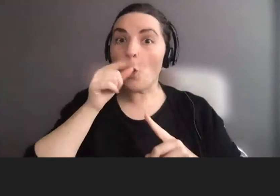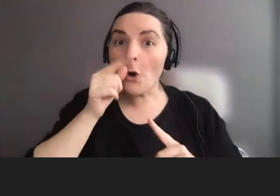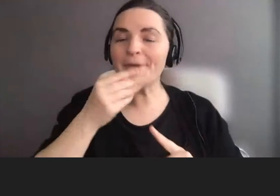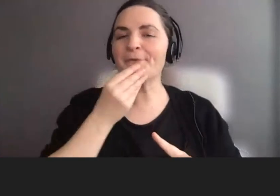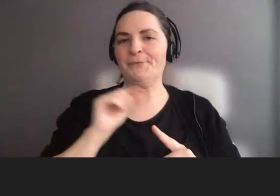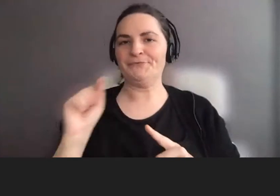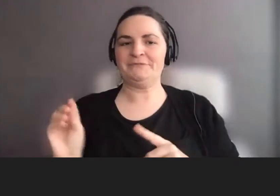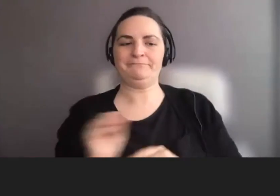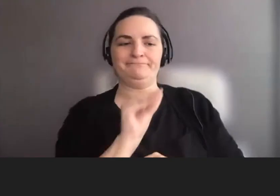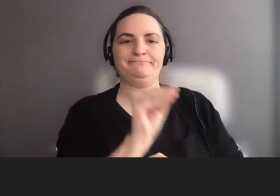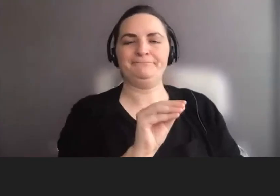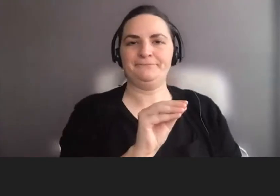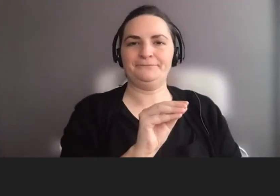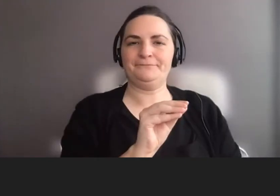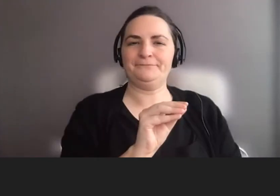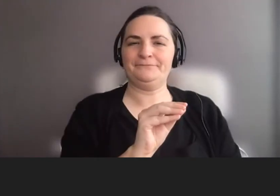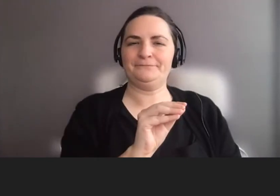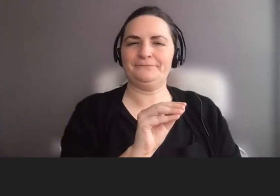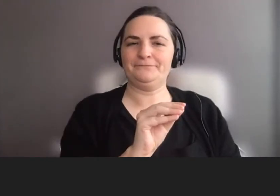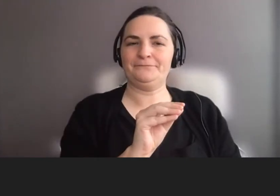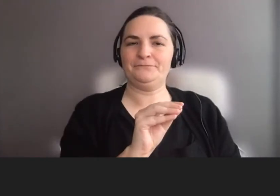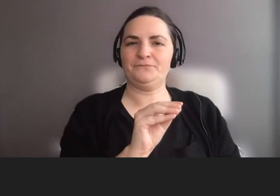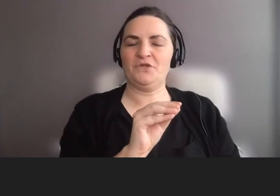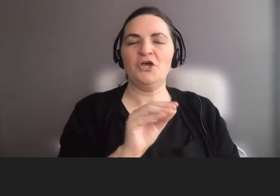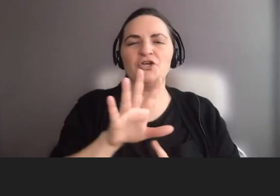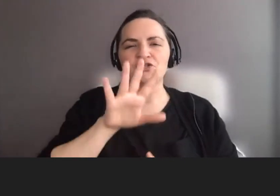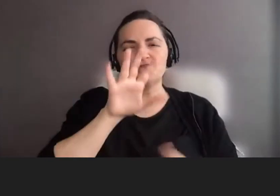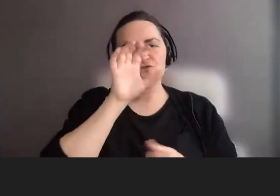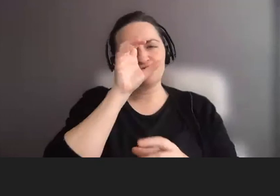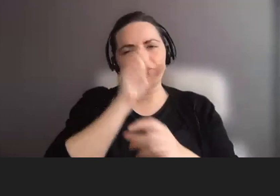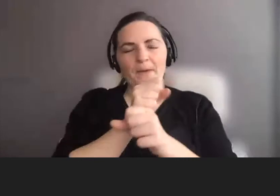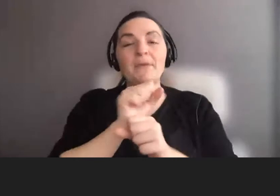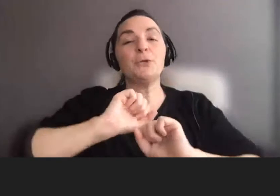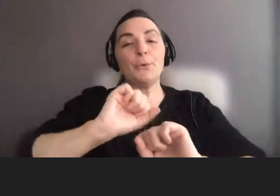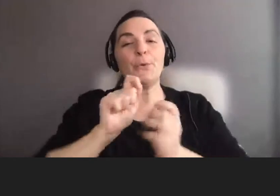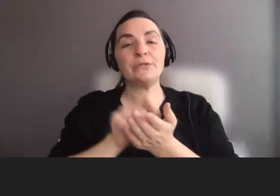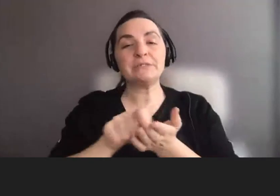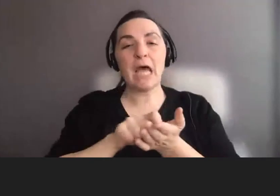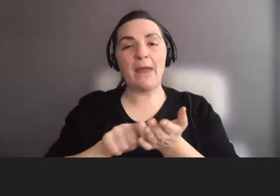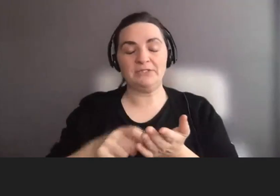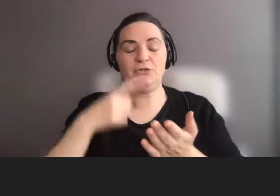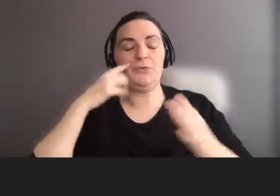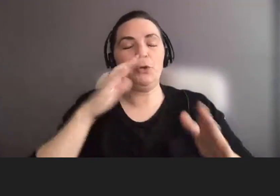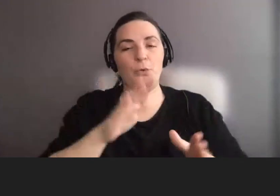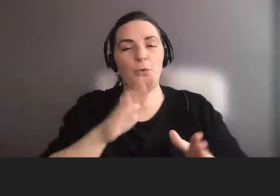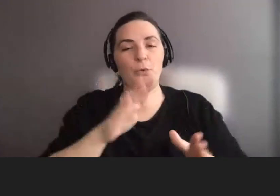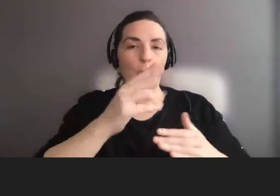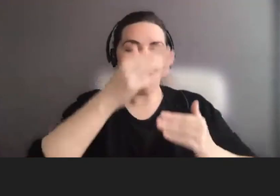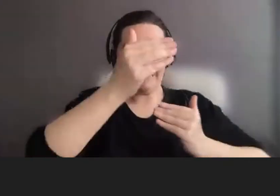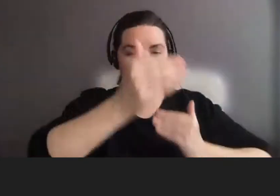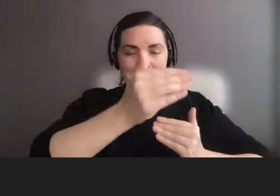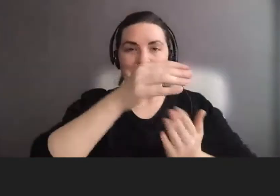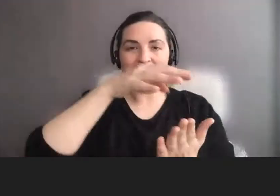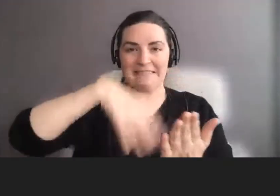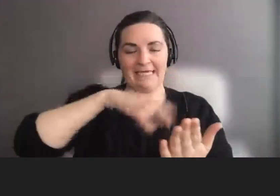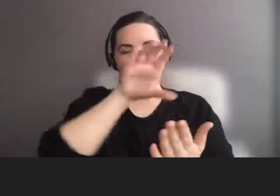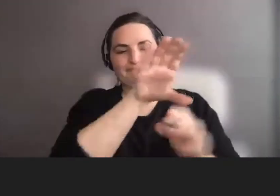the examples, you're not looking at just what you can see. You're also thinking, what's not